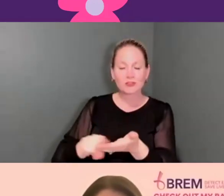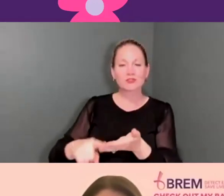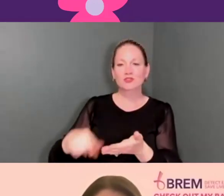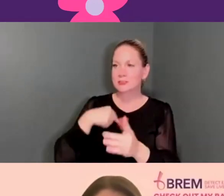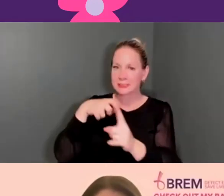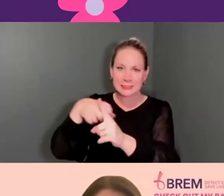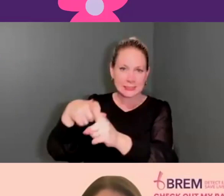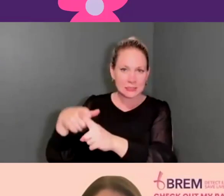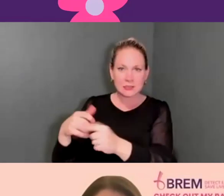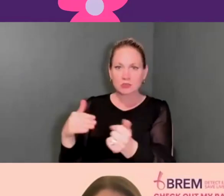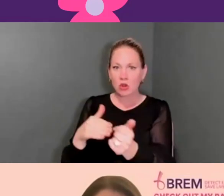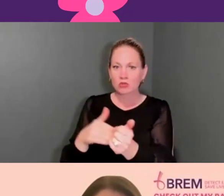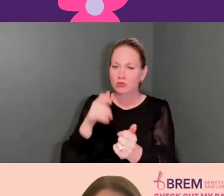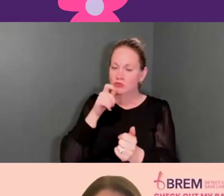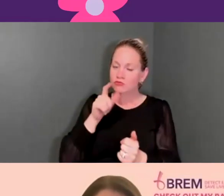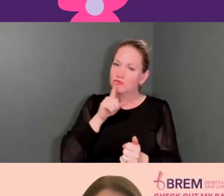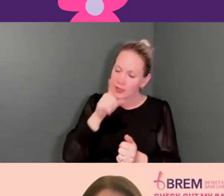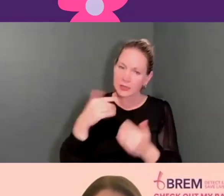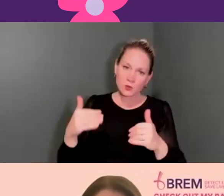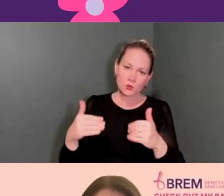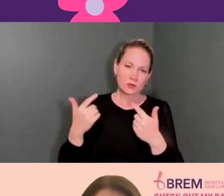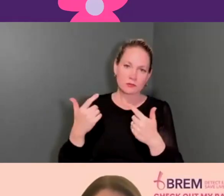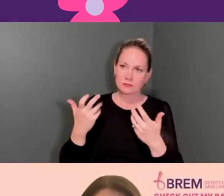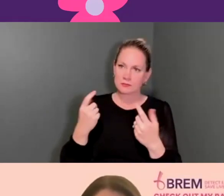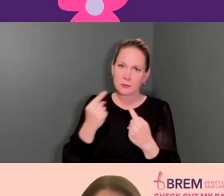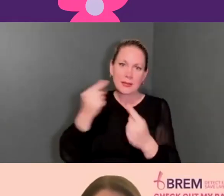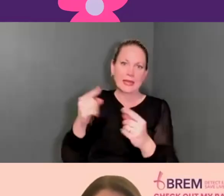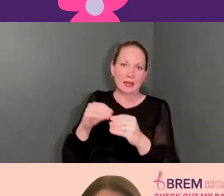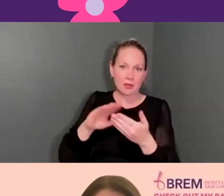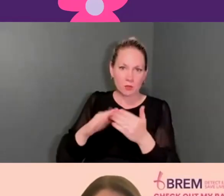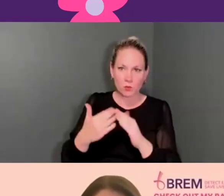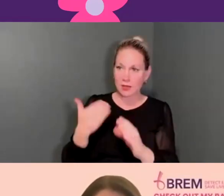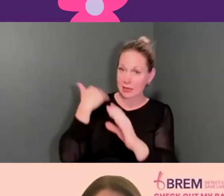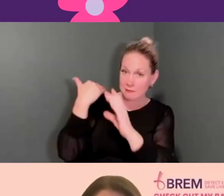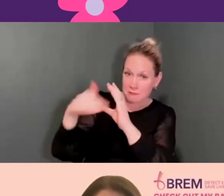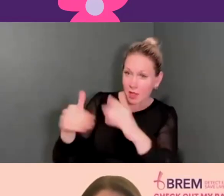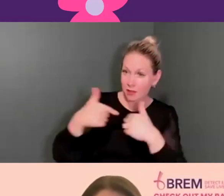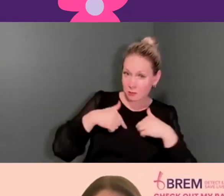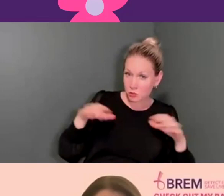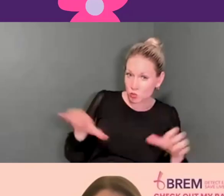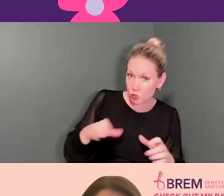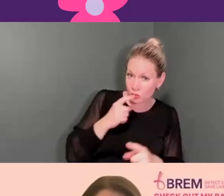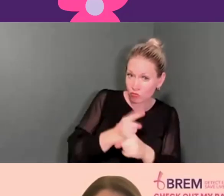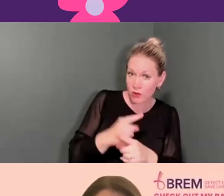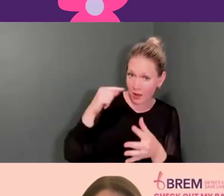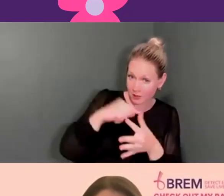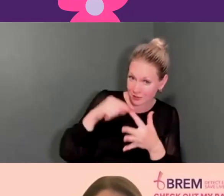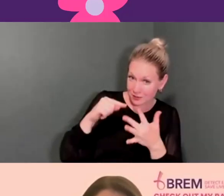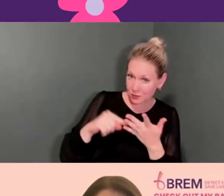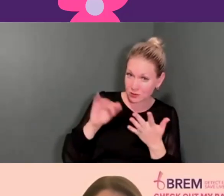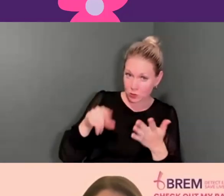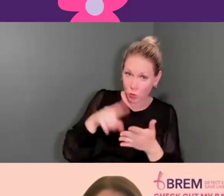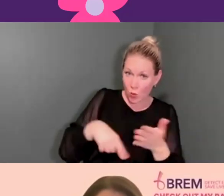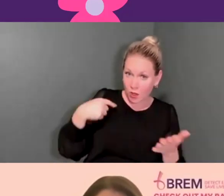that were really big in the community. I emailed them. Am I doing everything right? Is this what I should be doing?